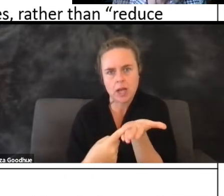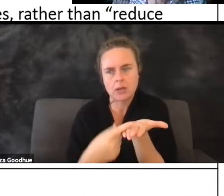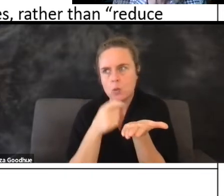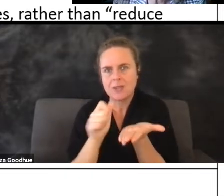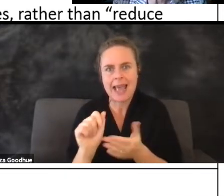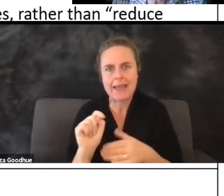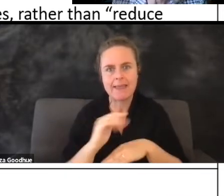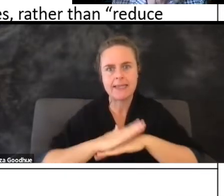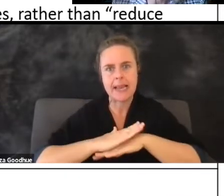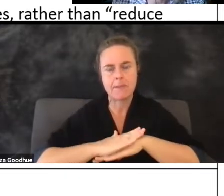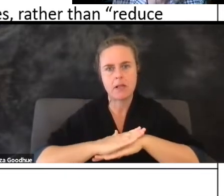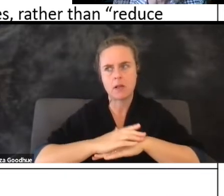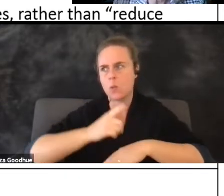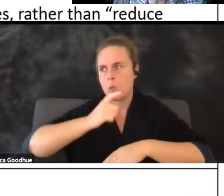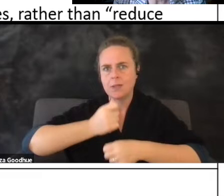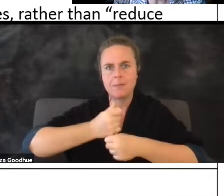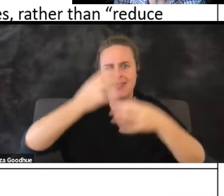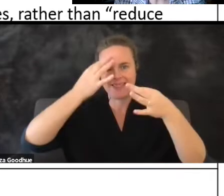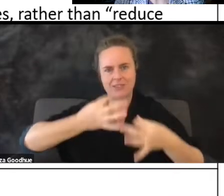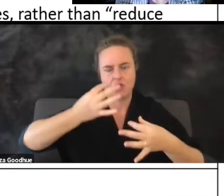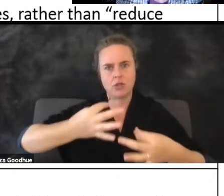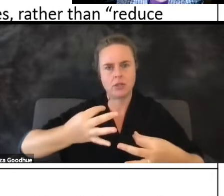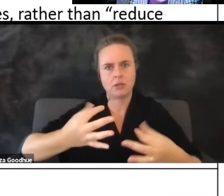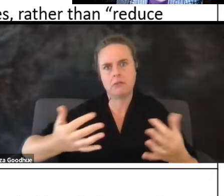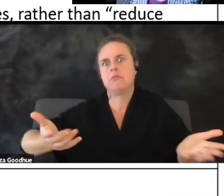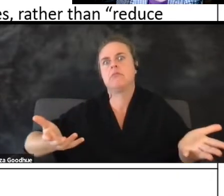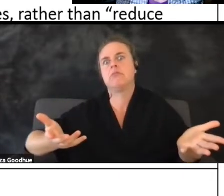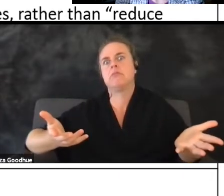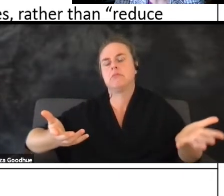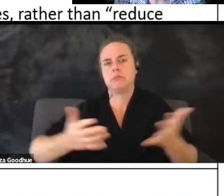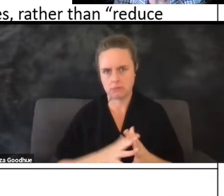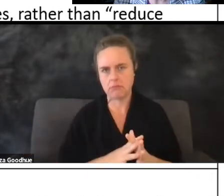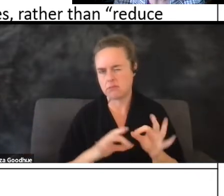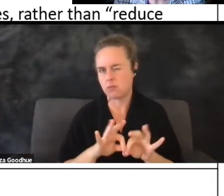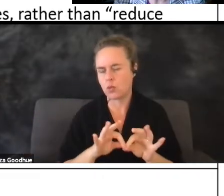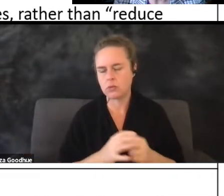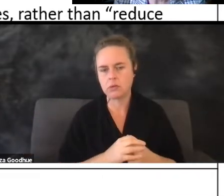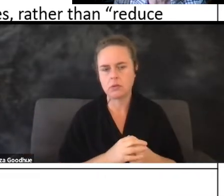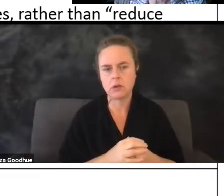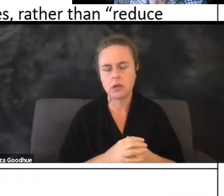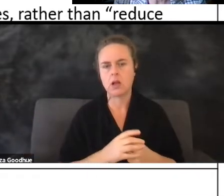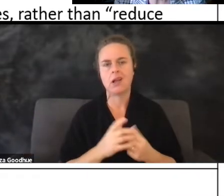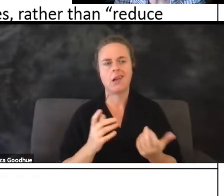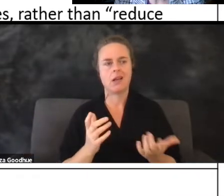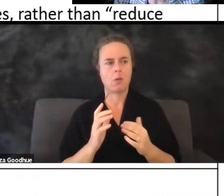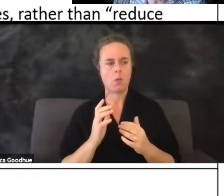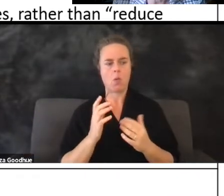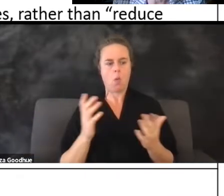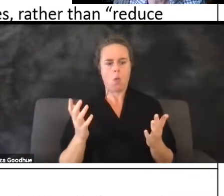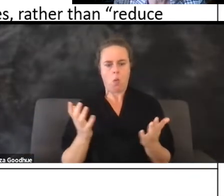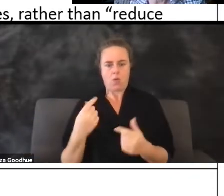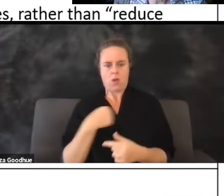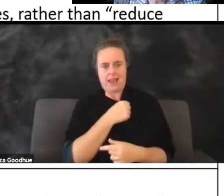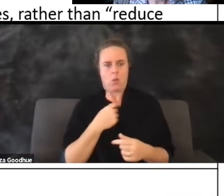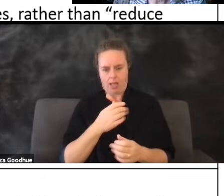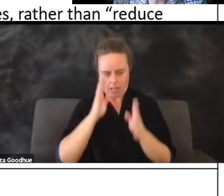who's making the decisions, and how do you make decisions on what you're going to spend your time on, what you're going to work on in